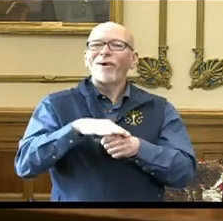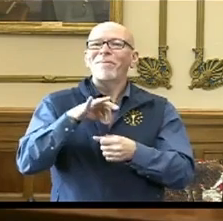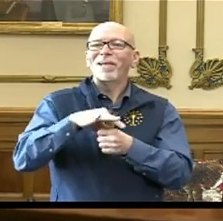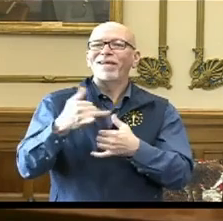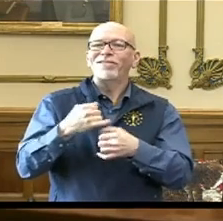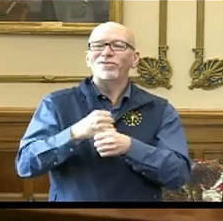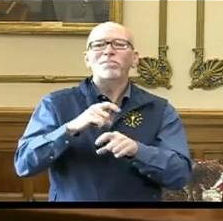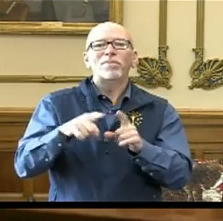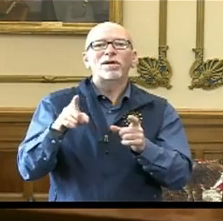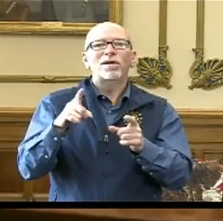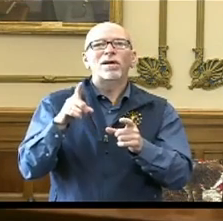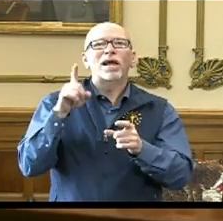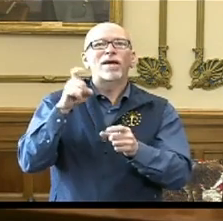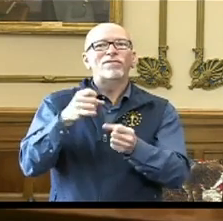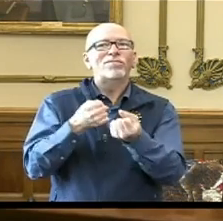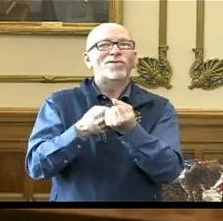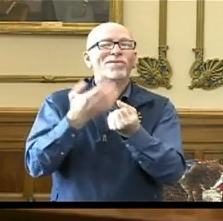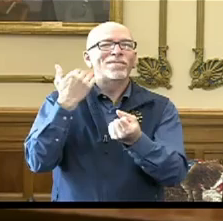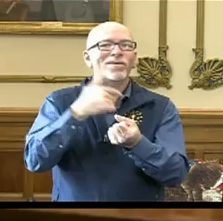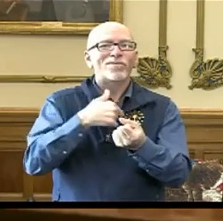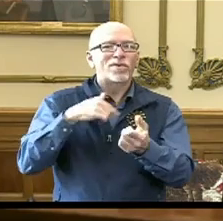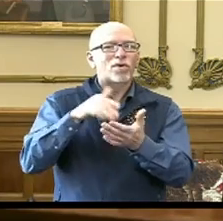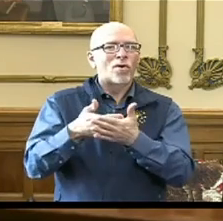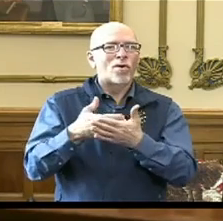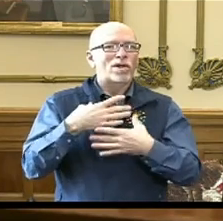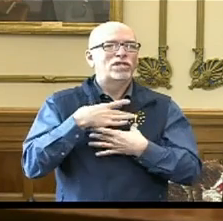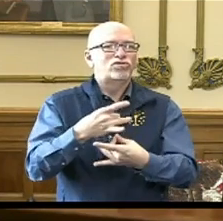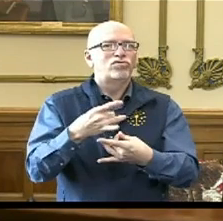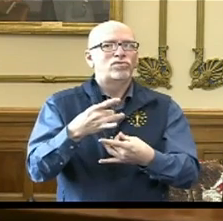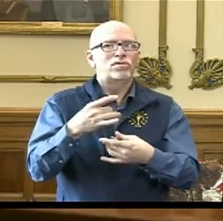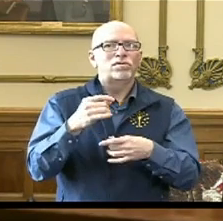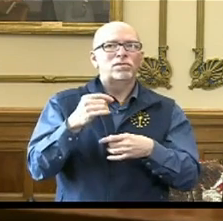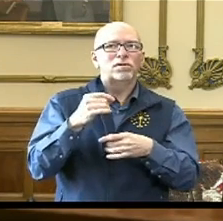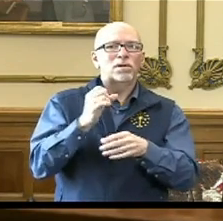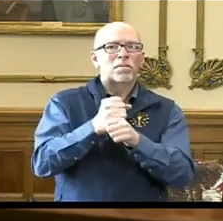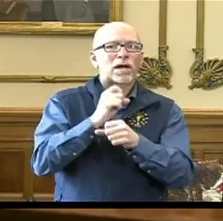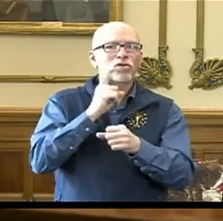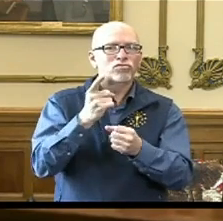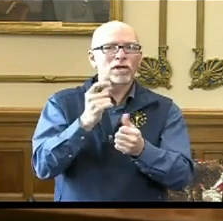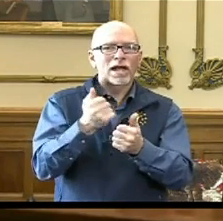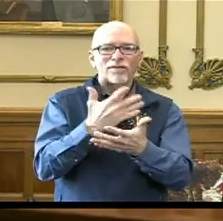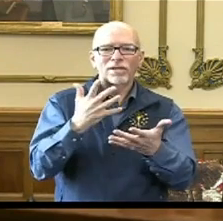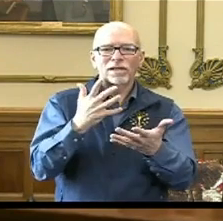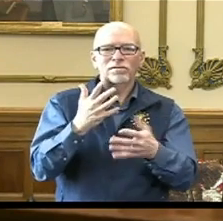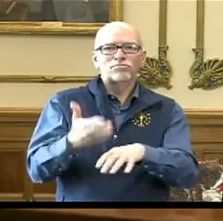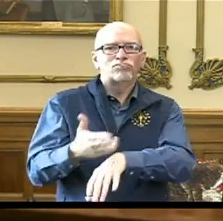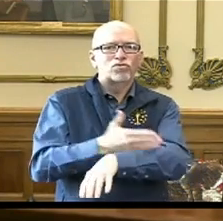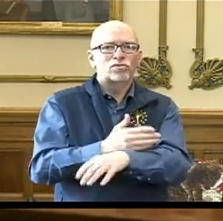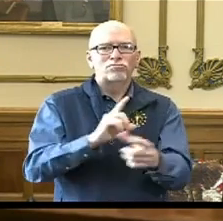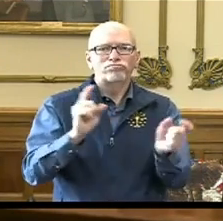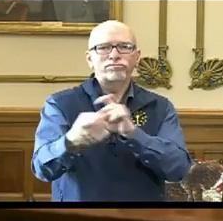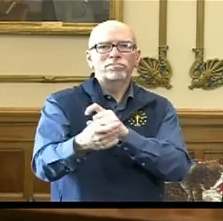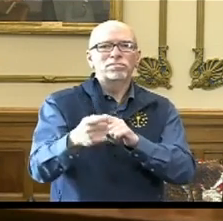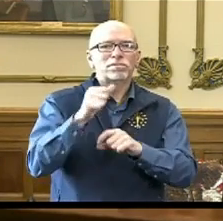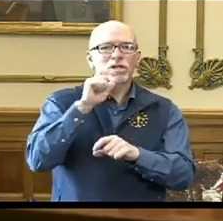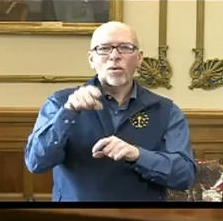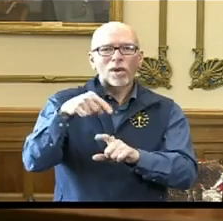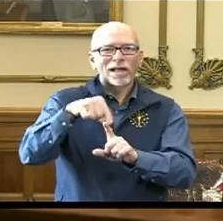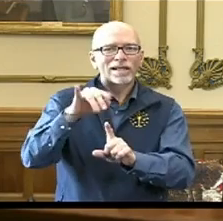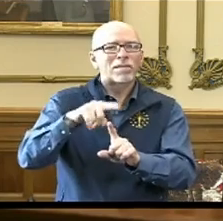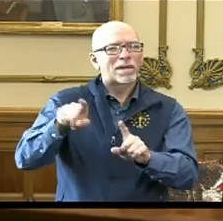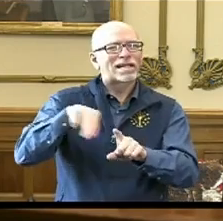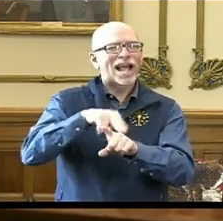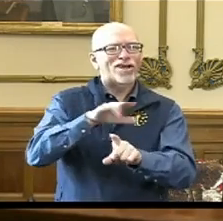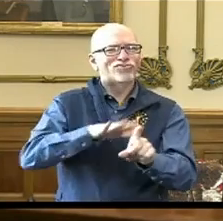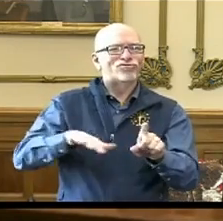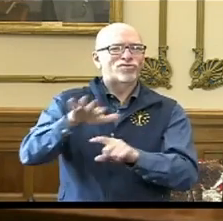important to me because we're all interested in getting things turned around, not only in our state, but nationally. And